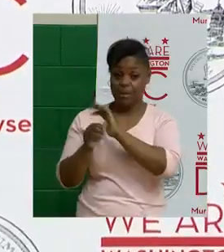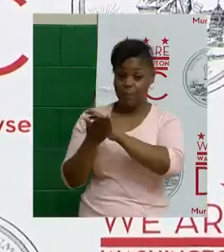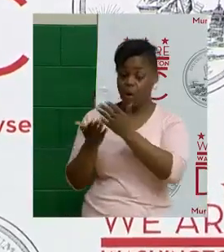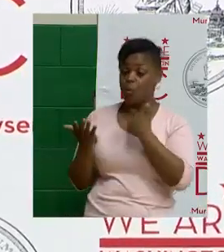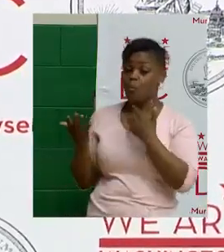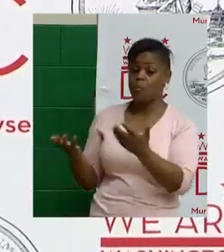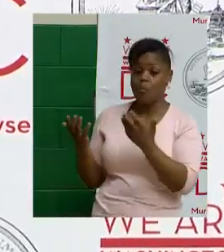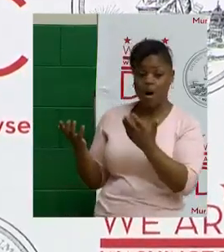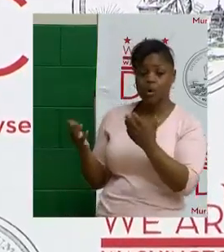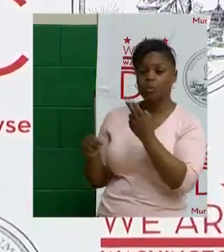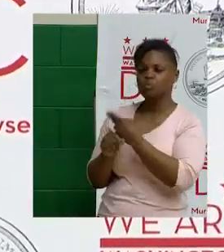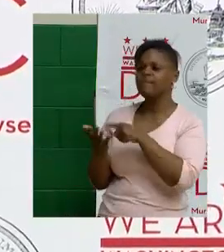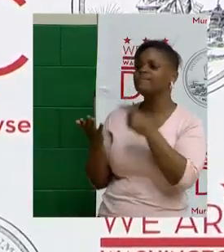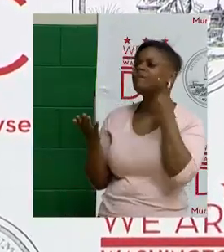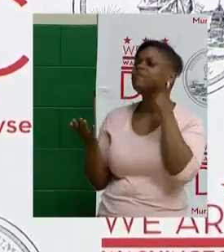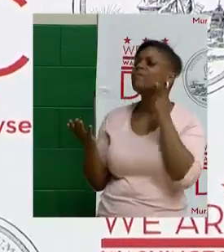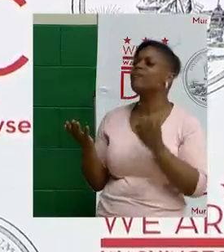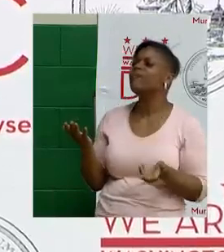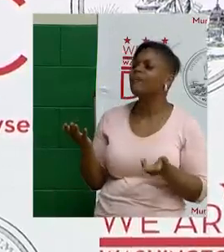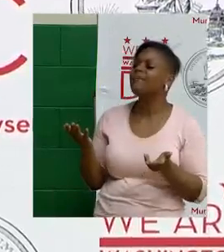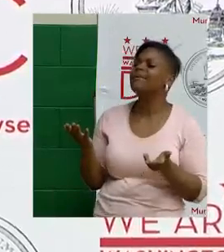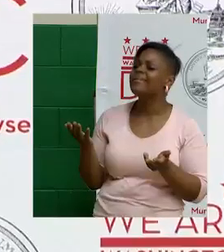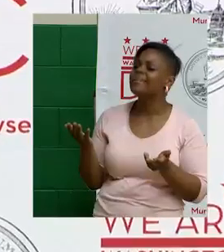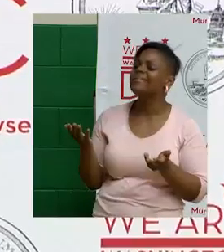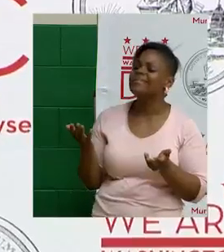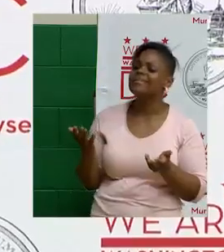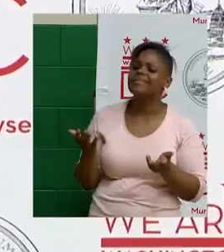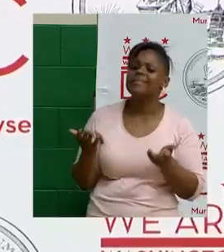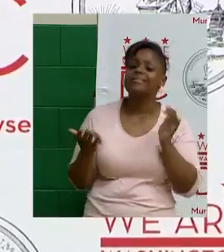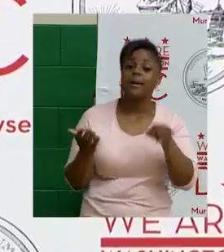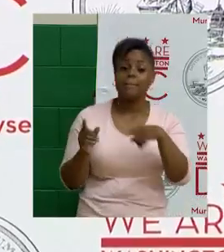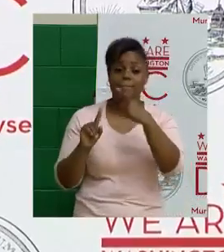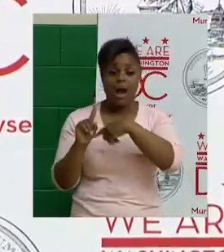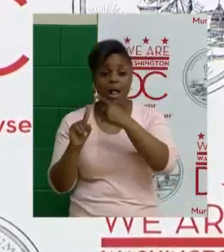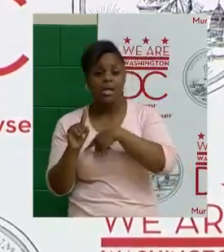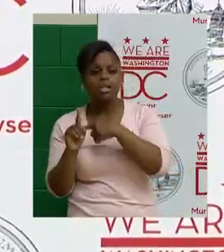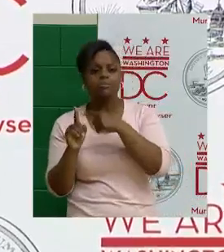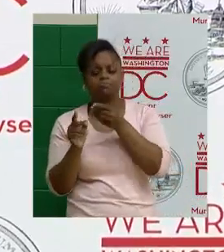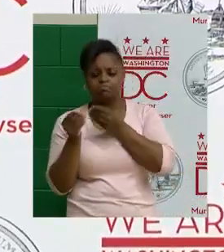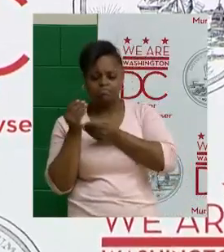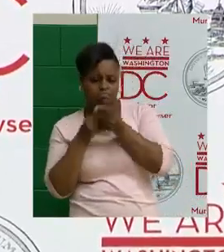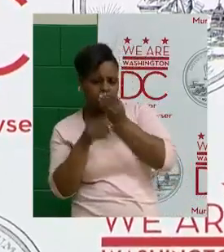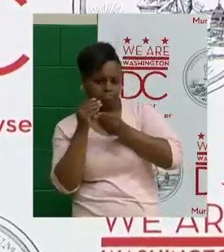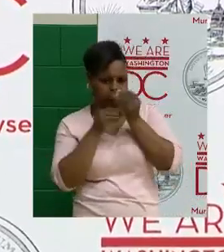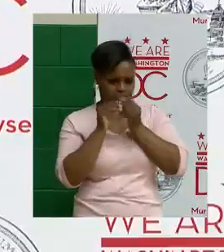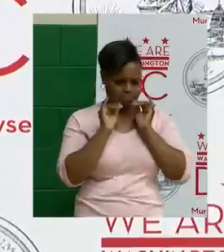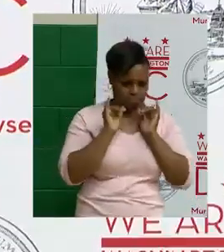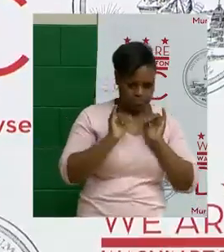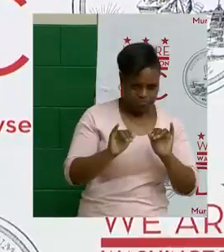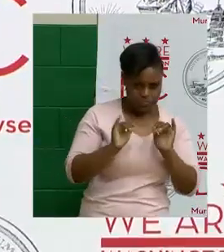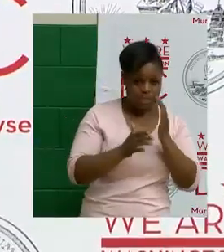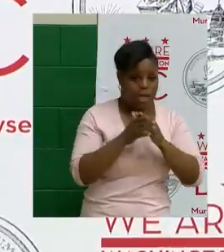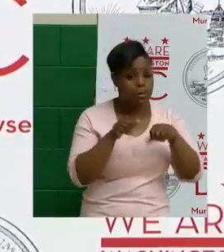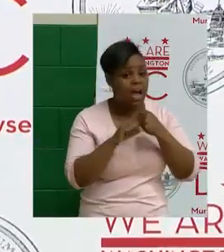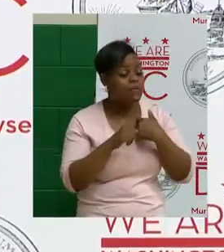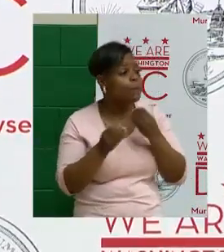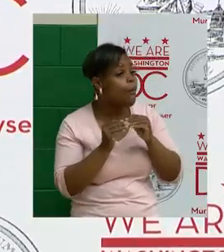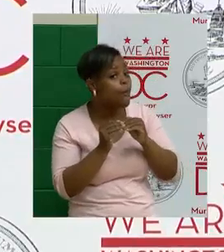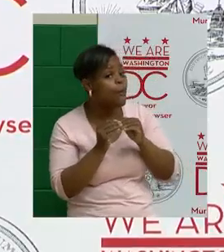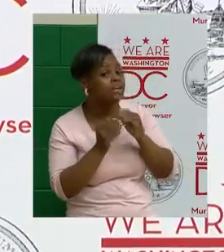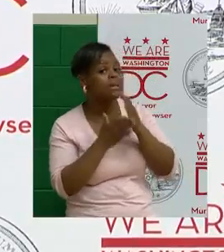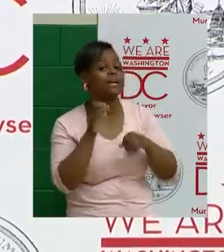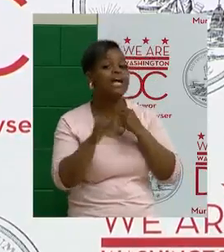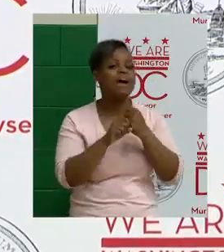that money. In some months, you make trade-offs. Some years, you have more. Some years, you have